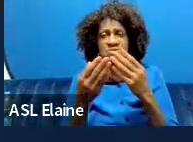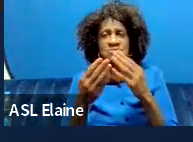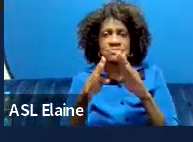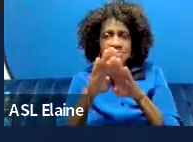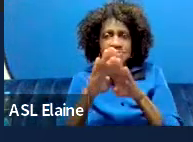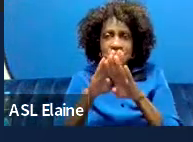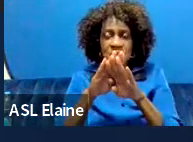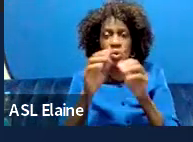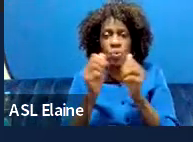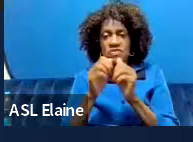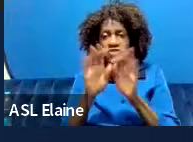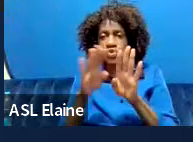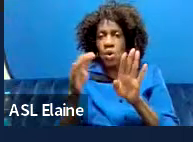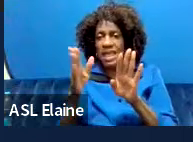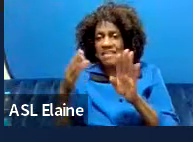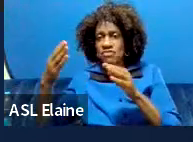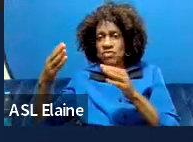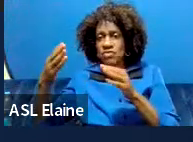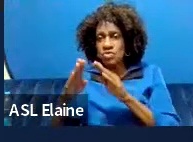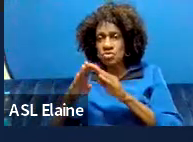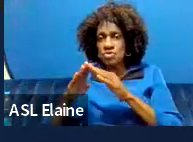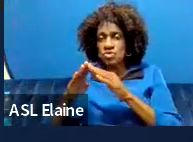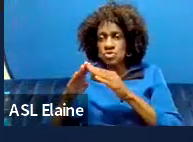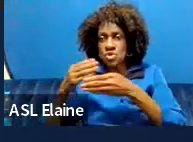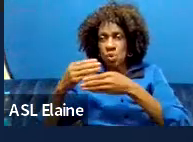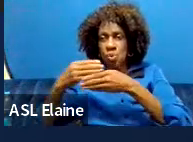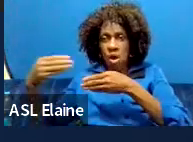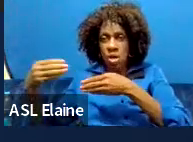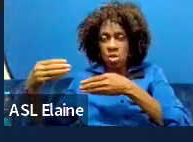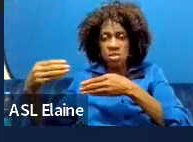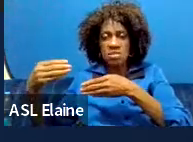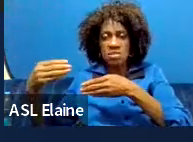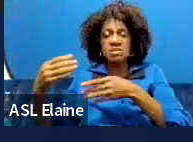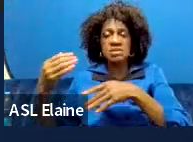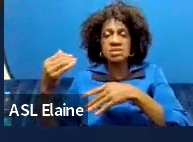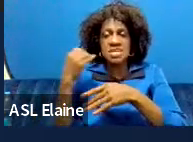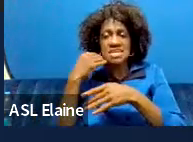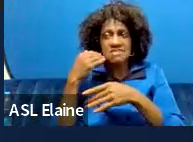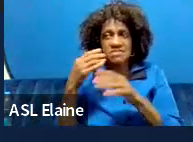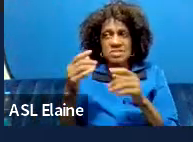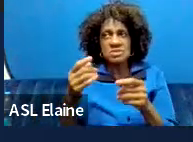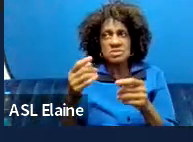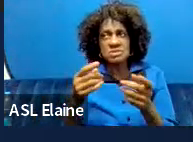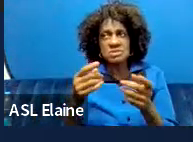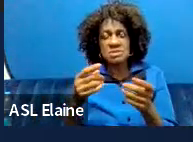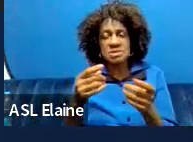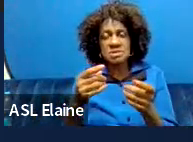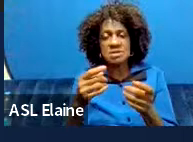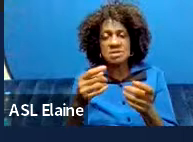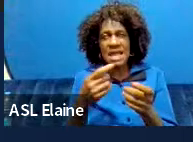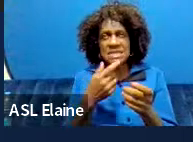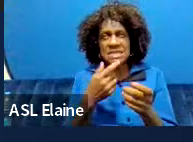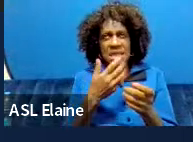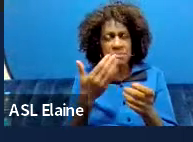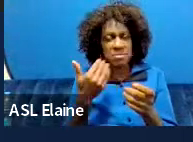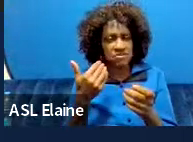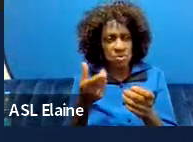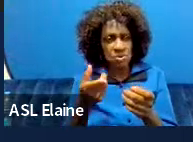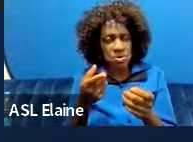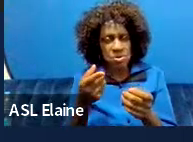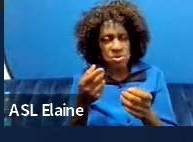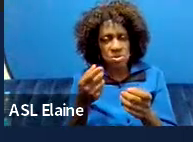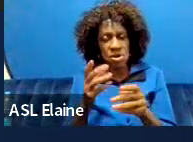and the wall, but it really shouldn't if the door is recessed. Because as we said, and as I said in one of my slides,